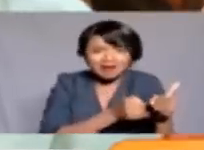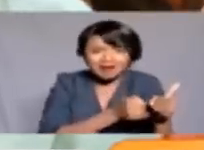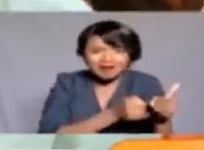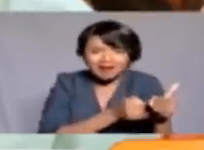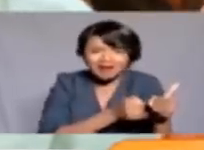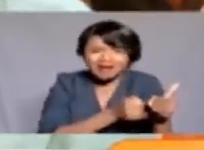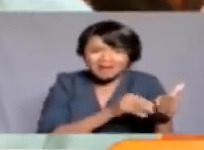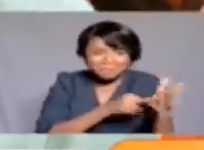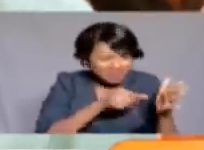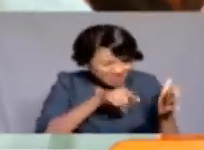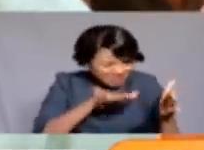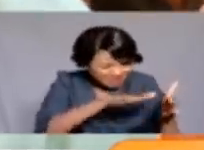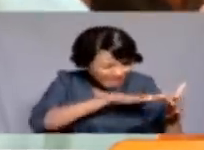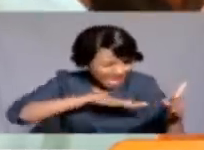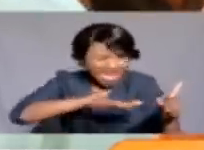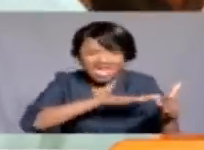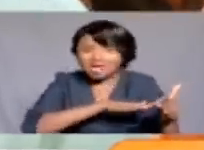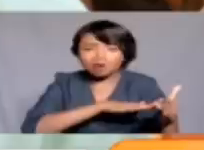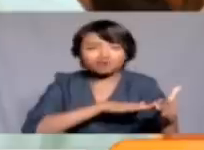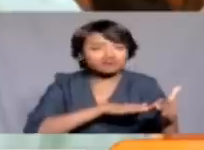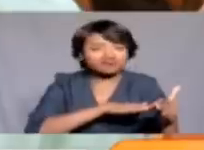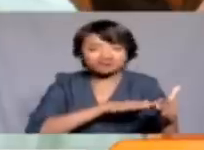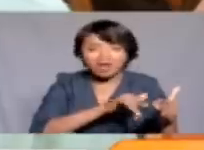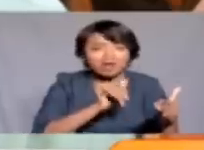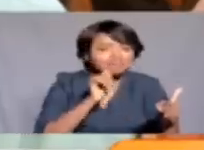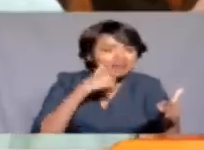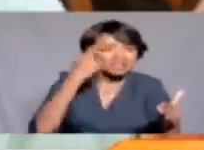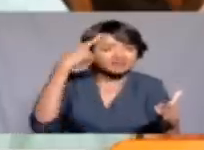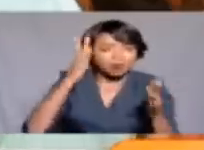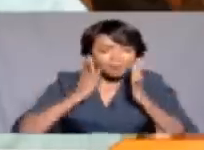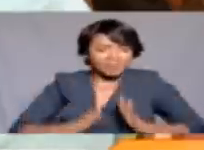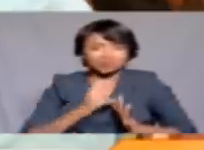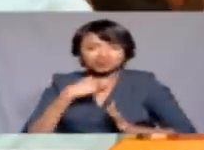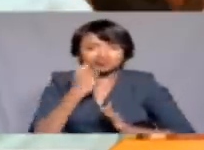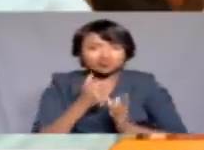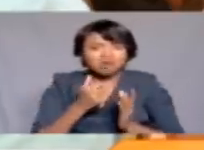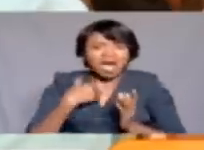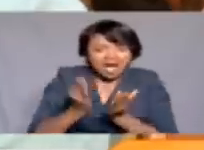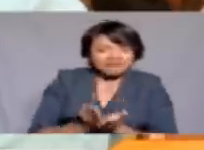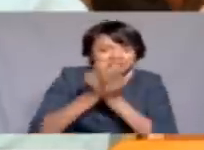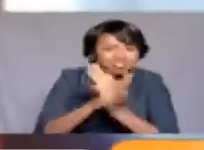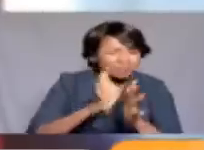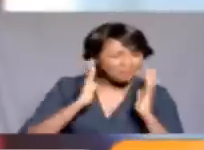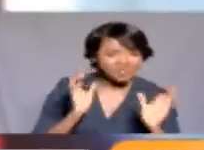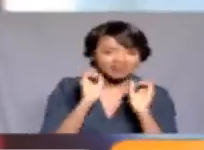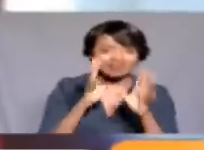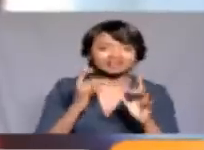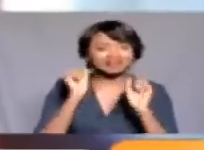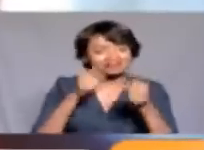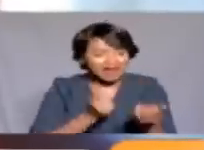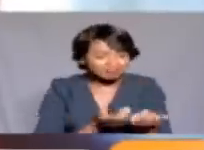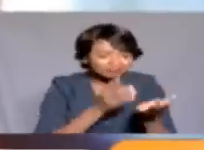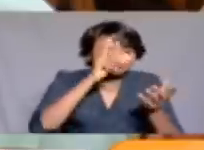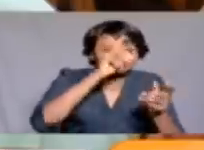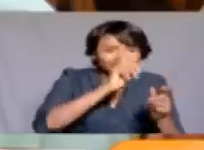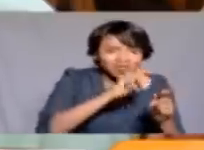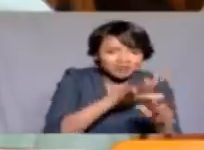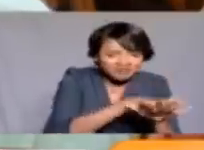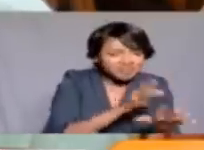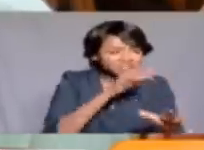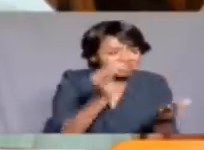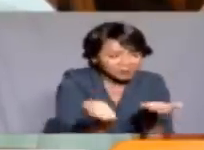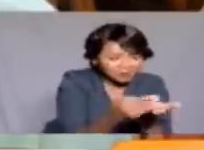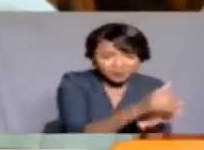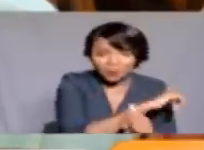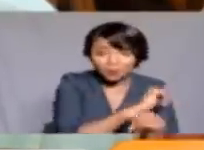Ni sehemu ambazo ni za mvuvi mdogo sana ambaye hana chombo cha kujimili kwenda deep sea. Hivi sasa hapa tiwi ukiona